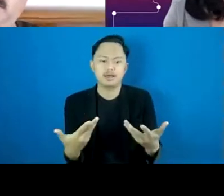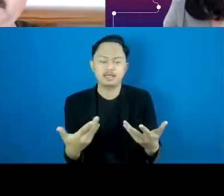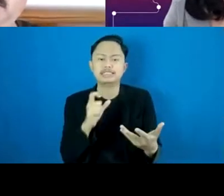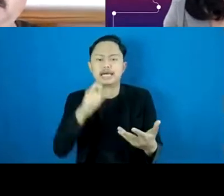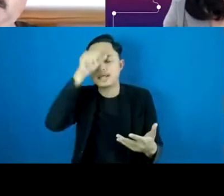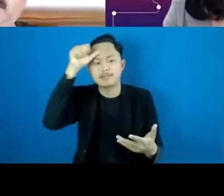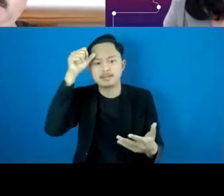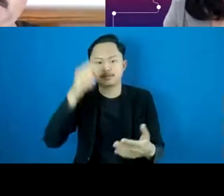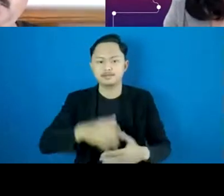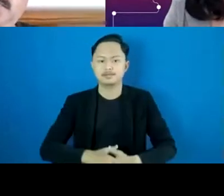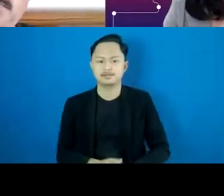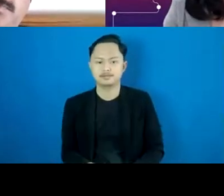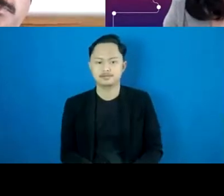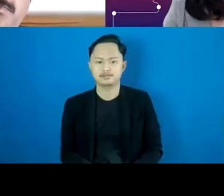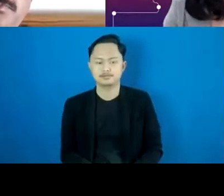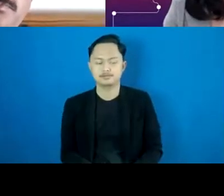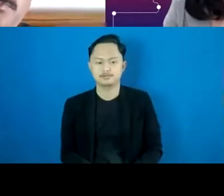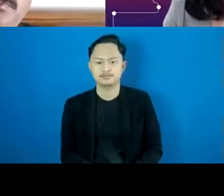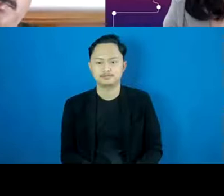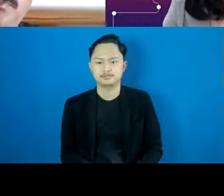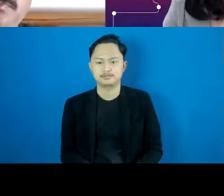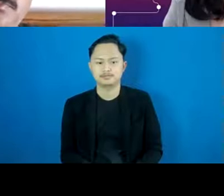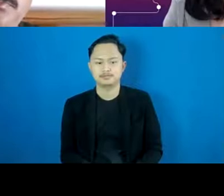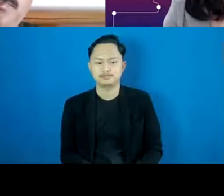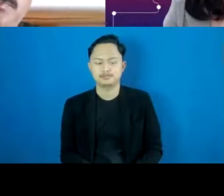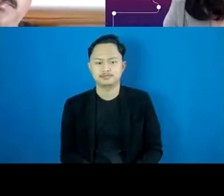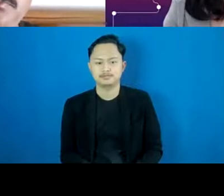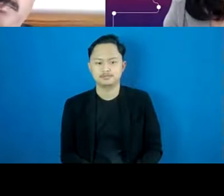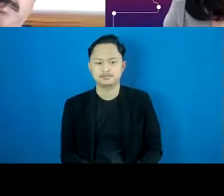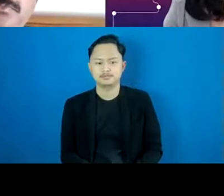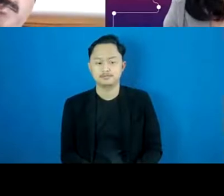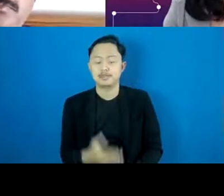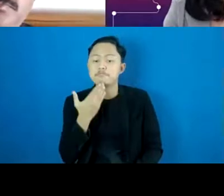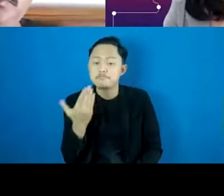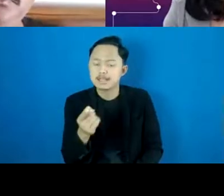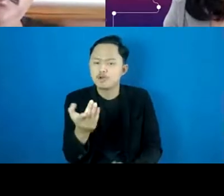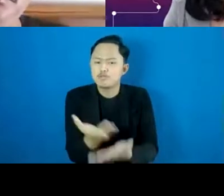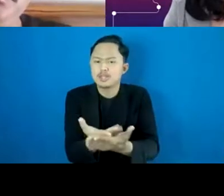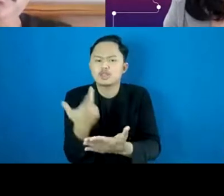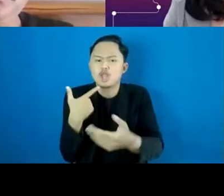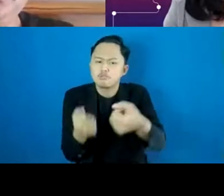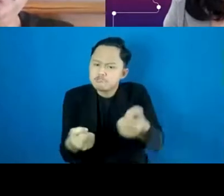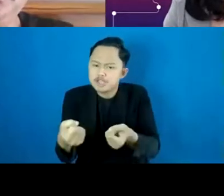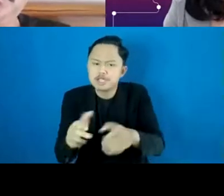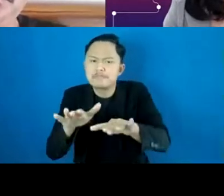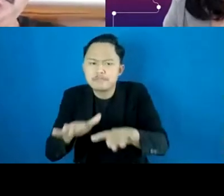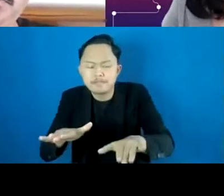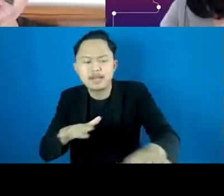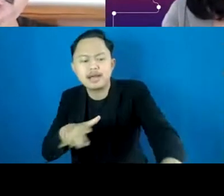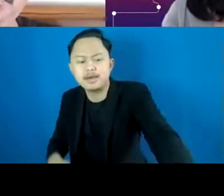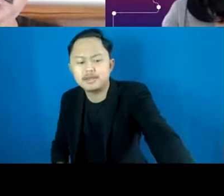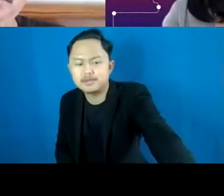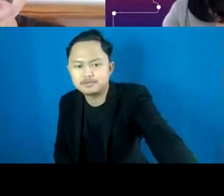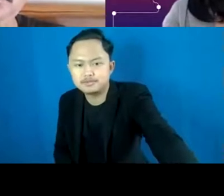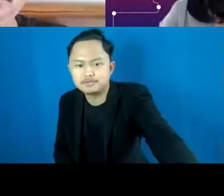So it involves training. Our drivers are required to be trained properly, not to over accelerate the vehicle. That is one basic